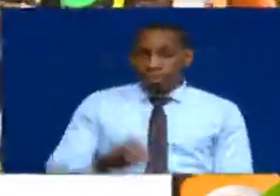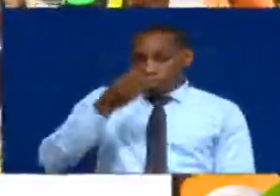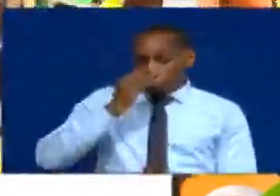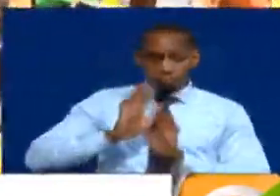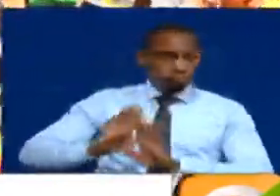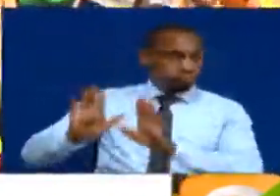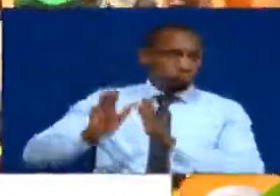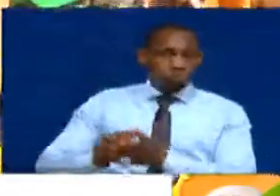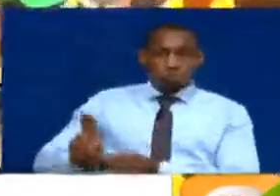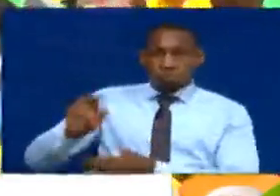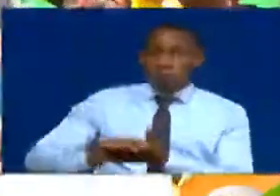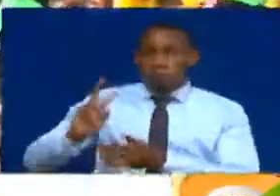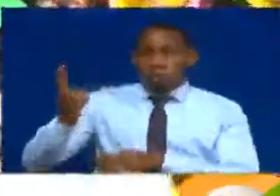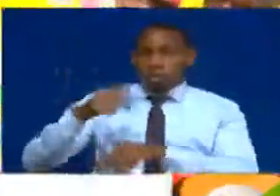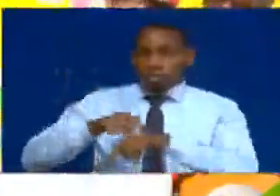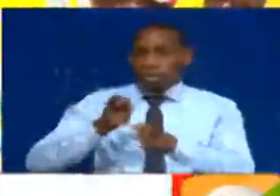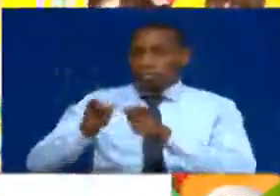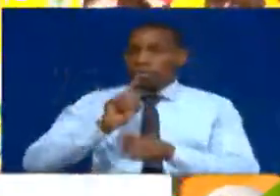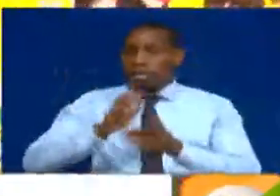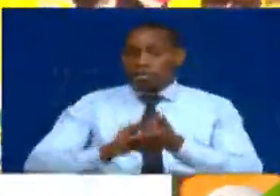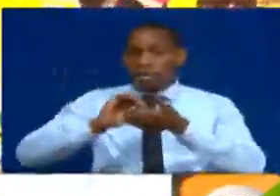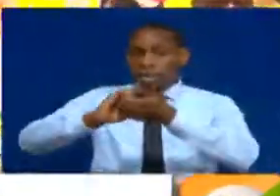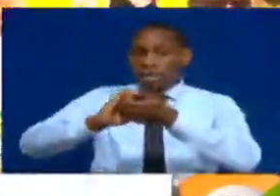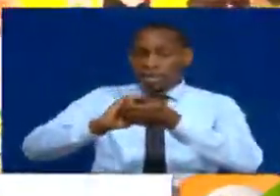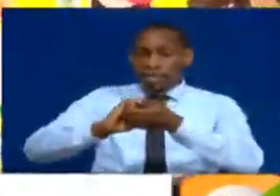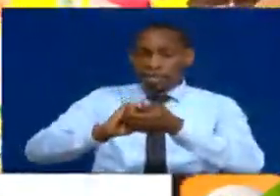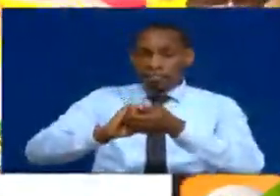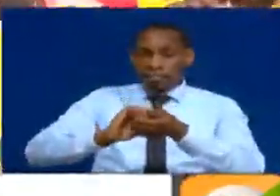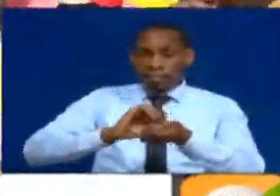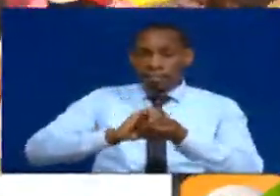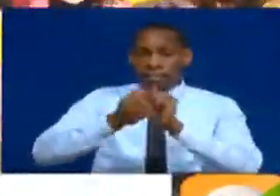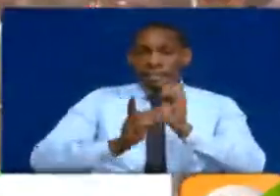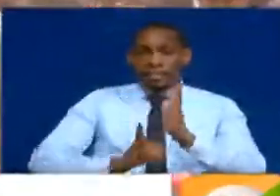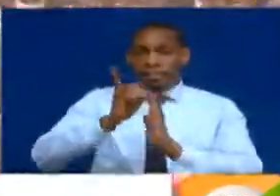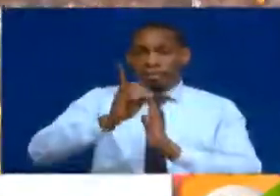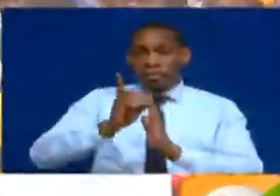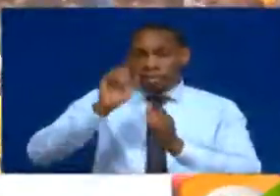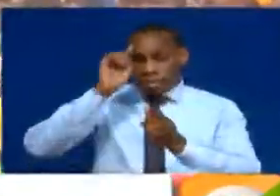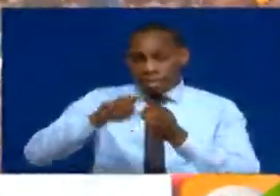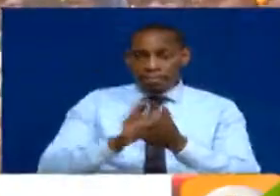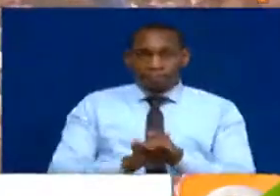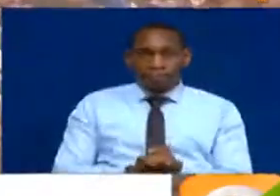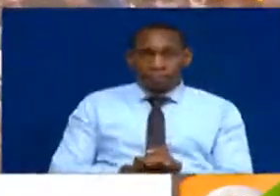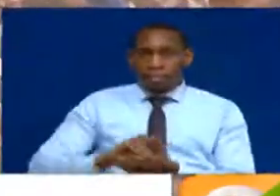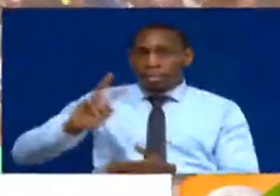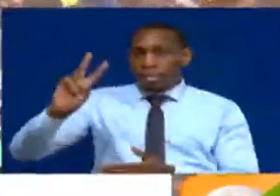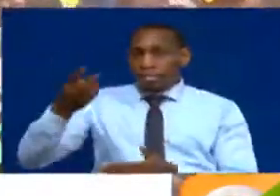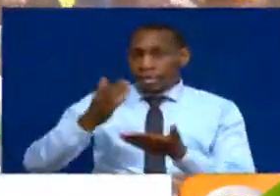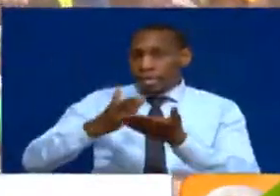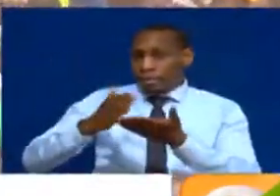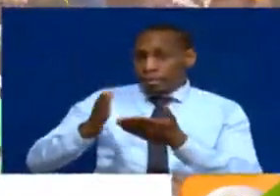distanced himself from Uhuru's second term, claiming the handshake short-circuited the development agenda. Awamu yetu ya